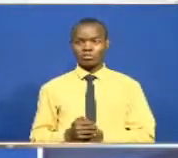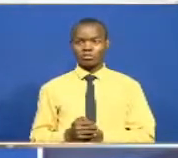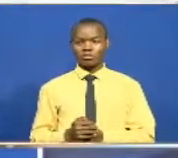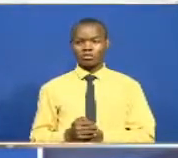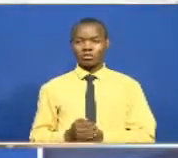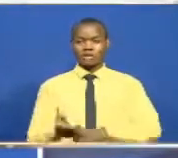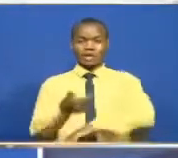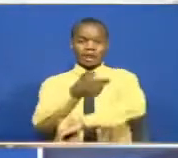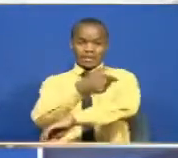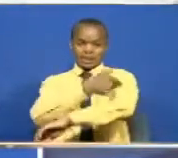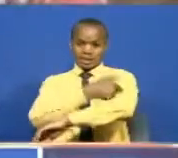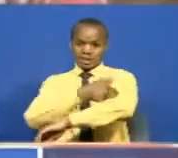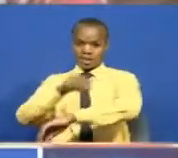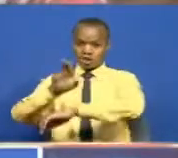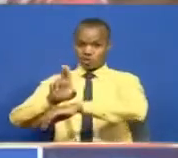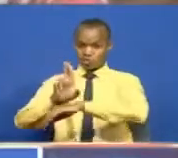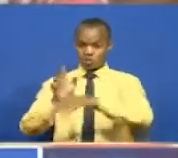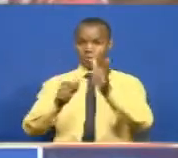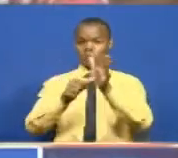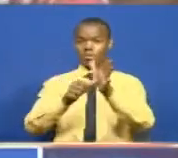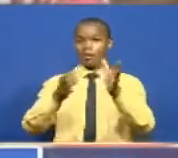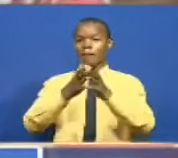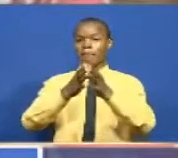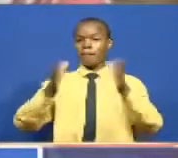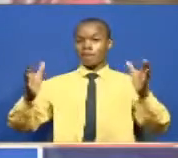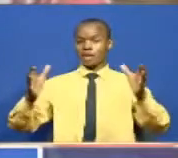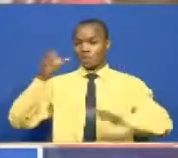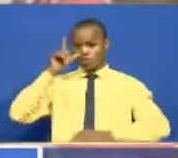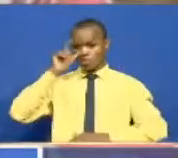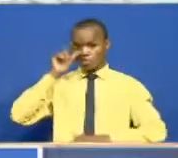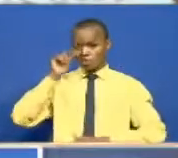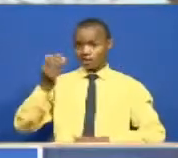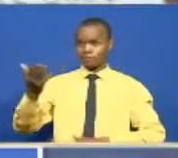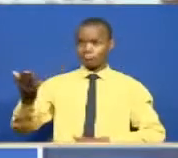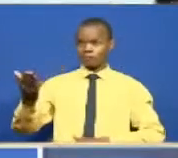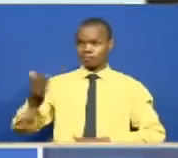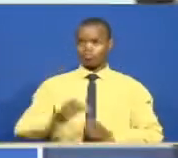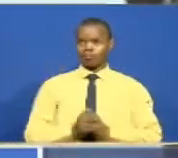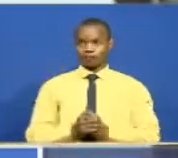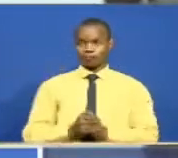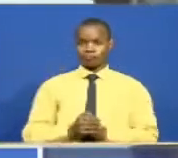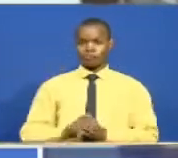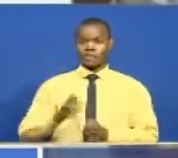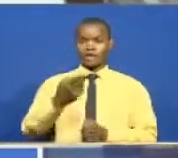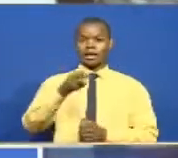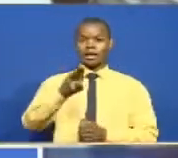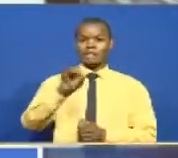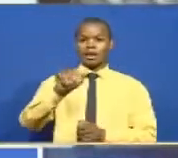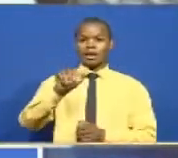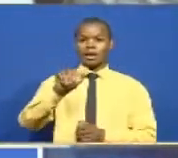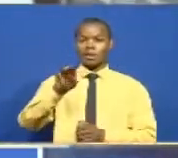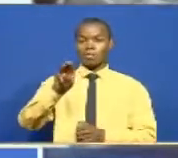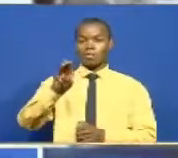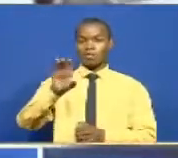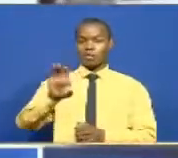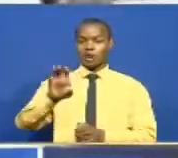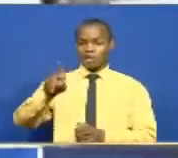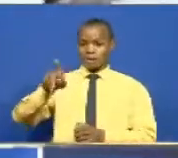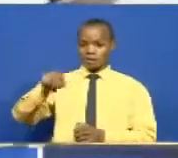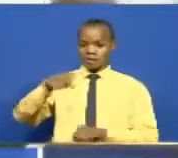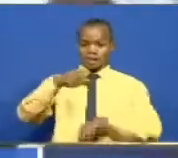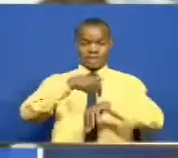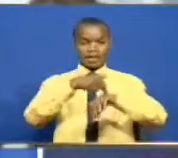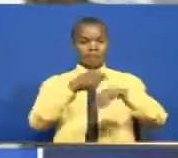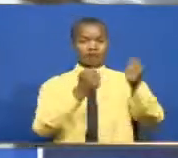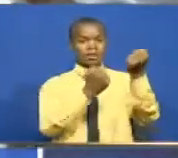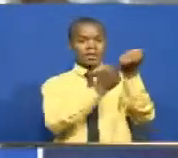Drug abuse remains a major challenge in the coastal region. Changamwe MP Omar Mwinyi disbursing bursary